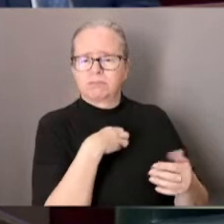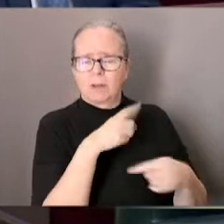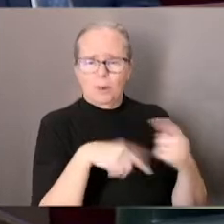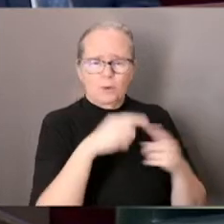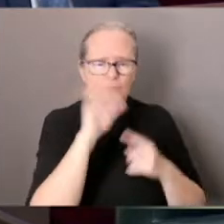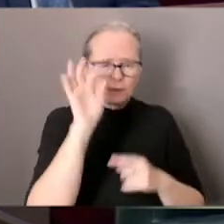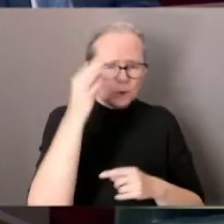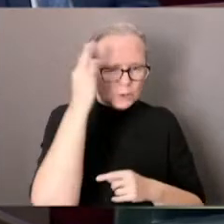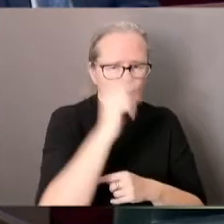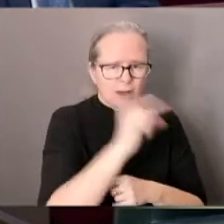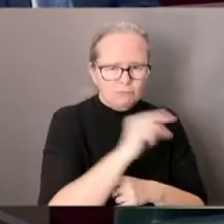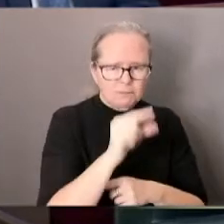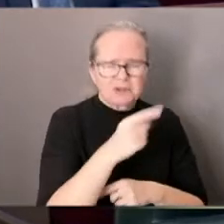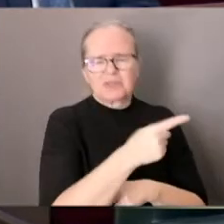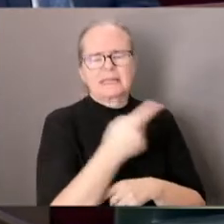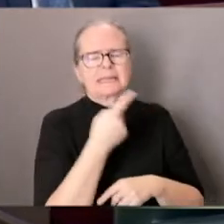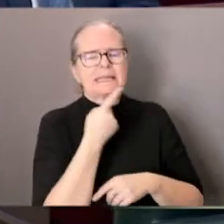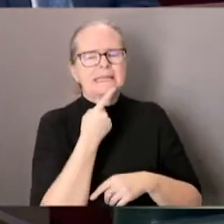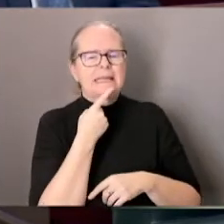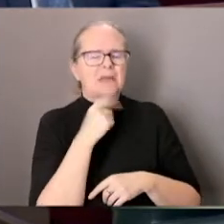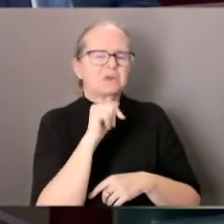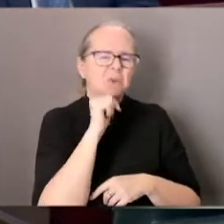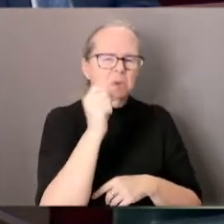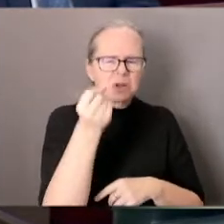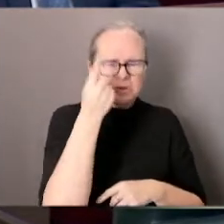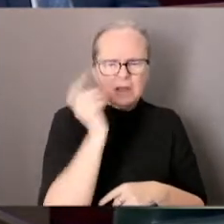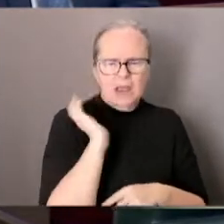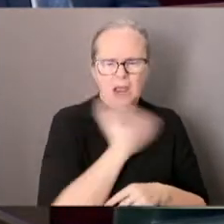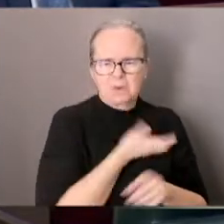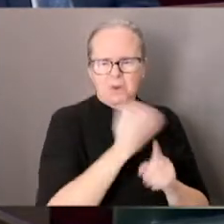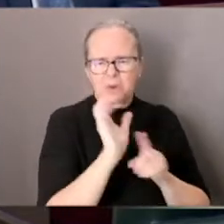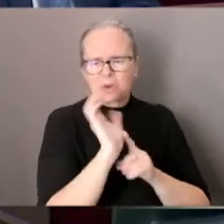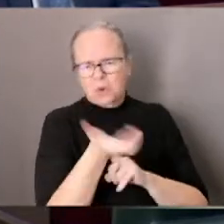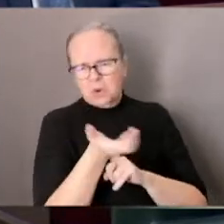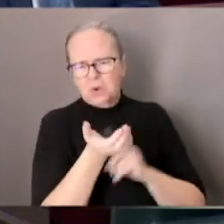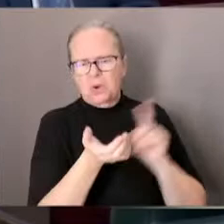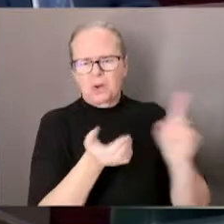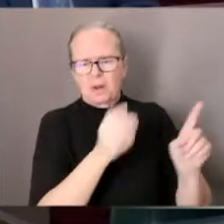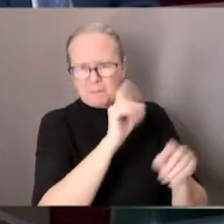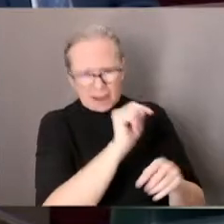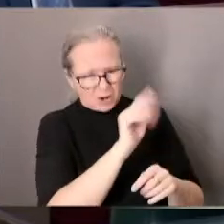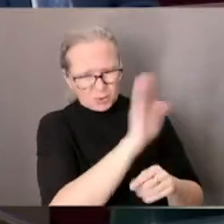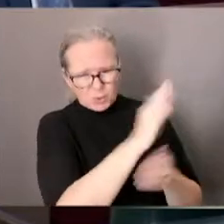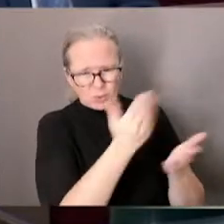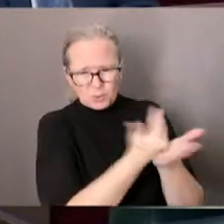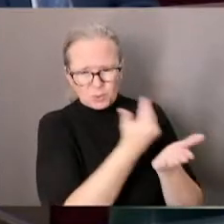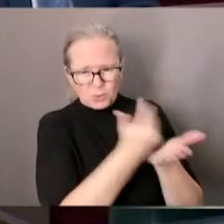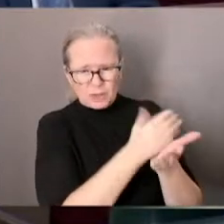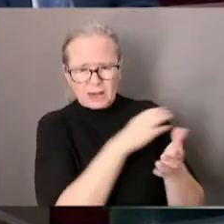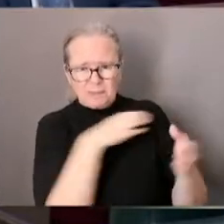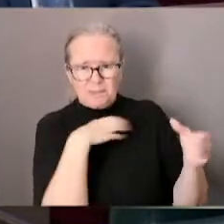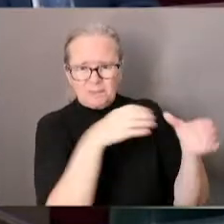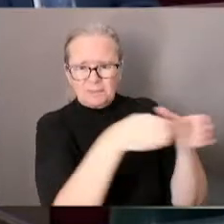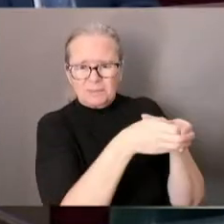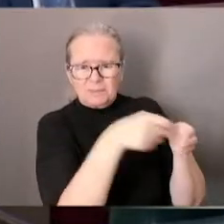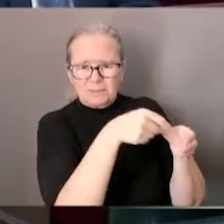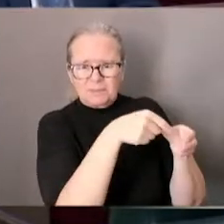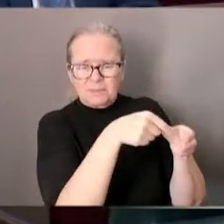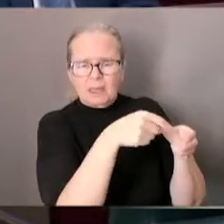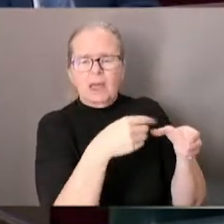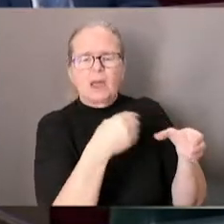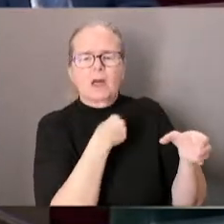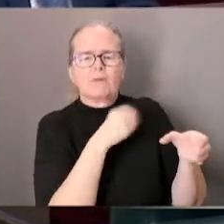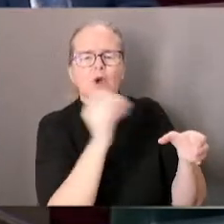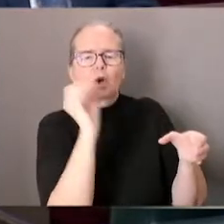unique culture of their Province but given their new task force doesn't include anyone who lives or operates a business in our downtown or anyone with